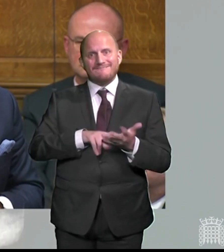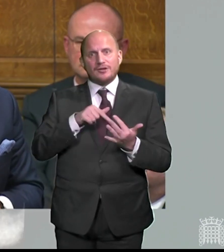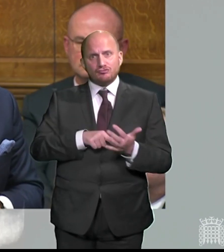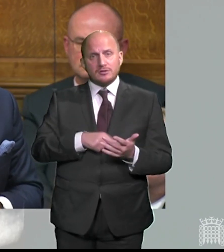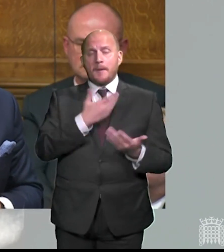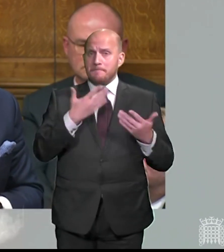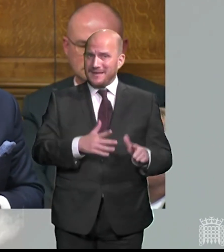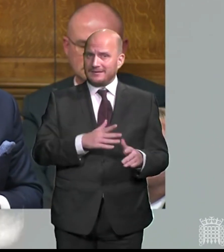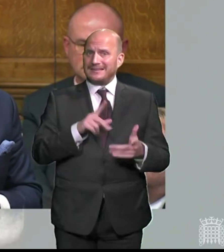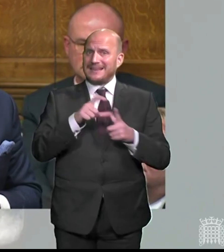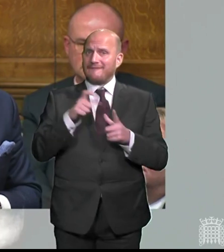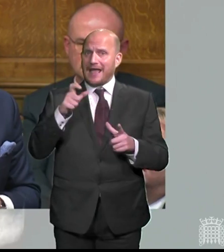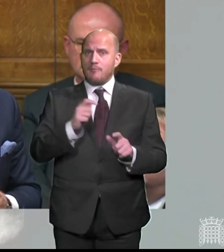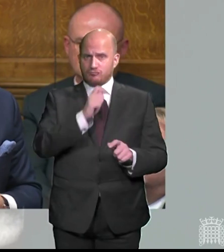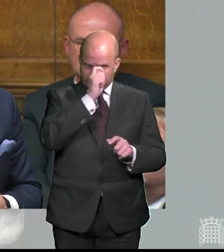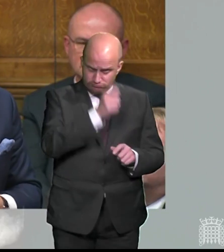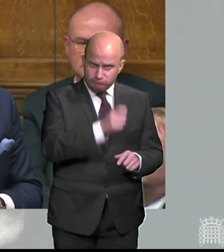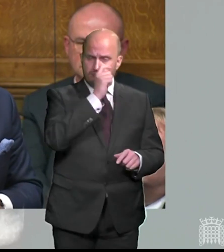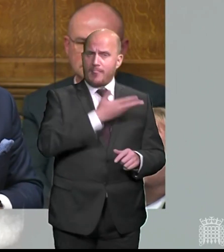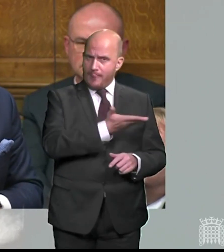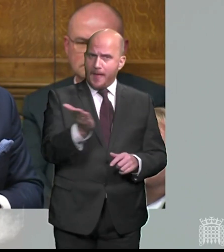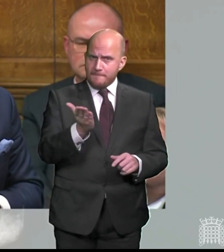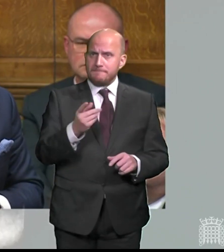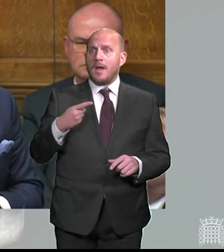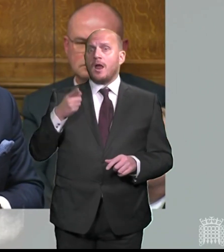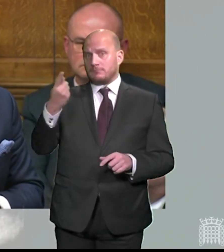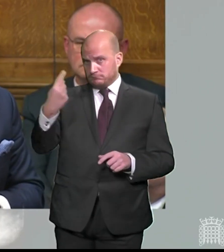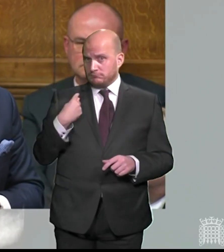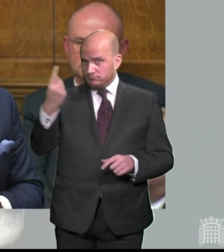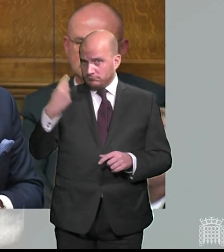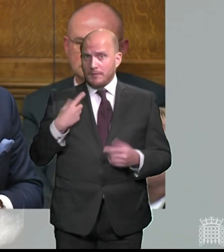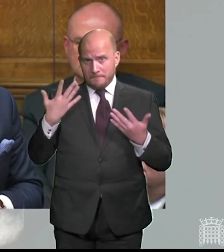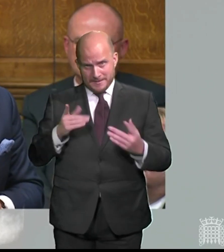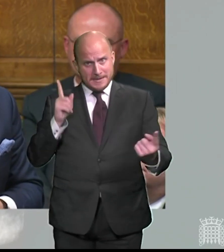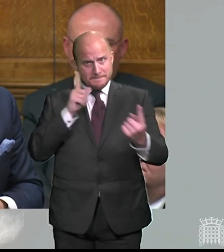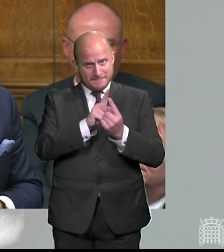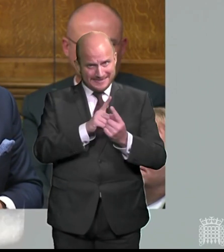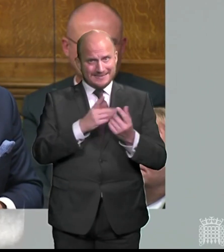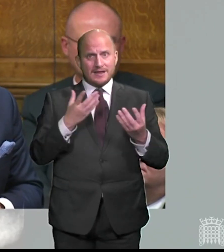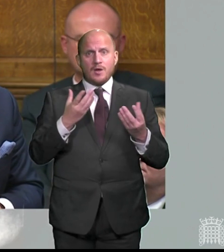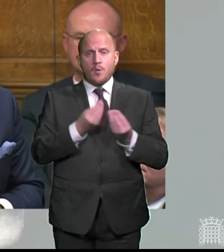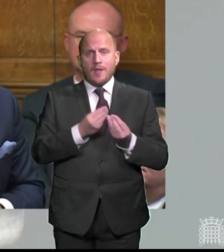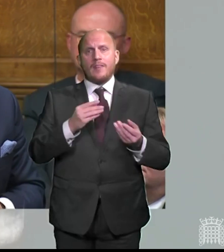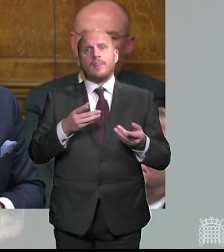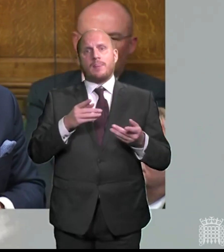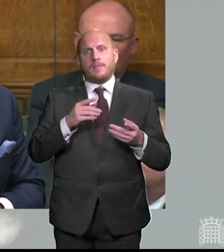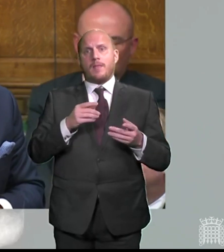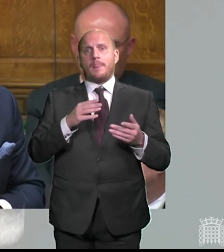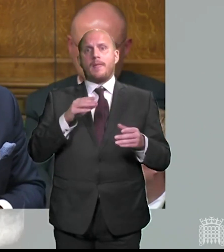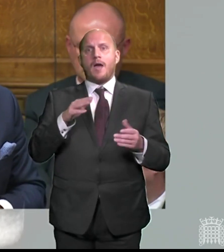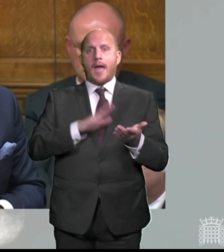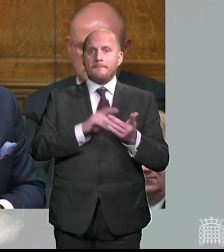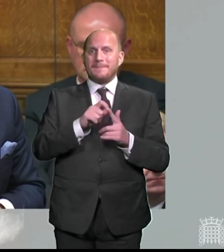Mr. Speaker, the recruitment of the new ethics advisor is already underway and taking place at pace.